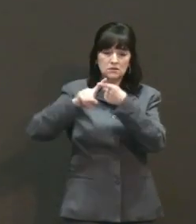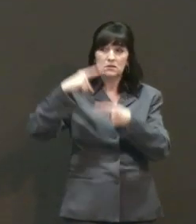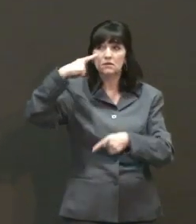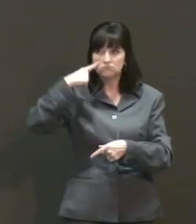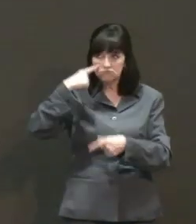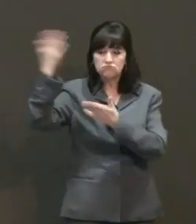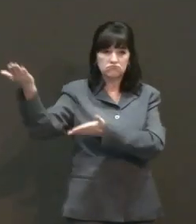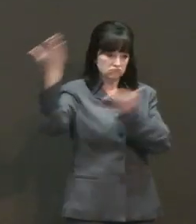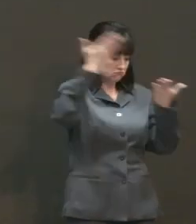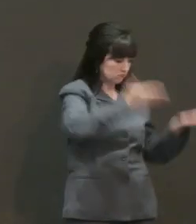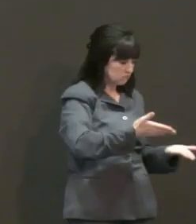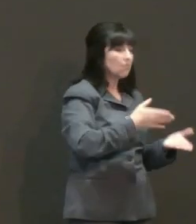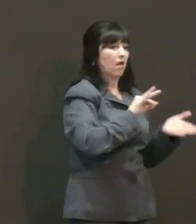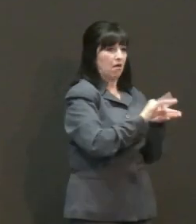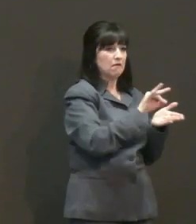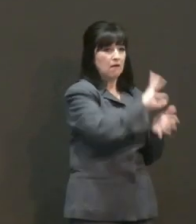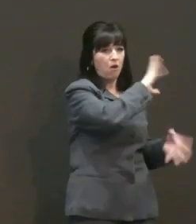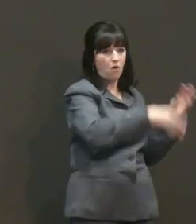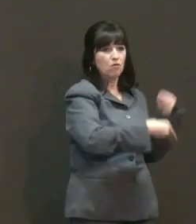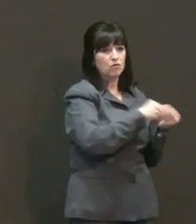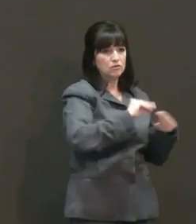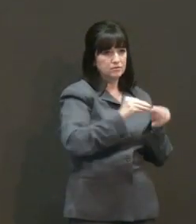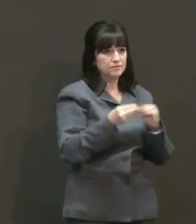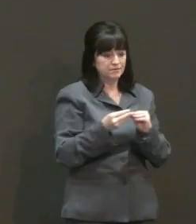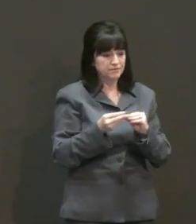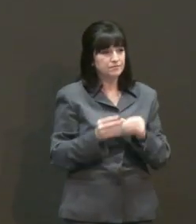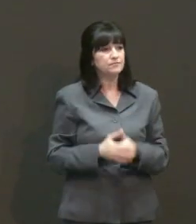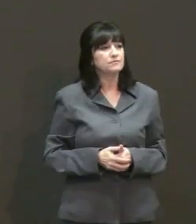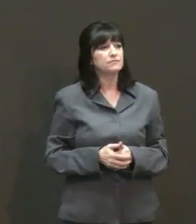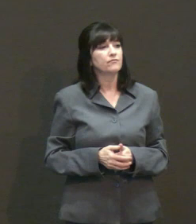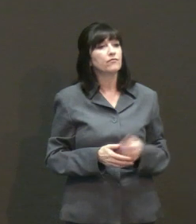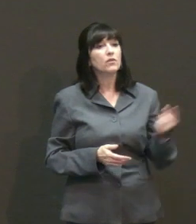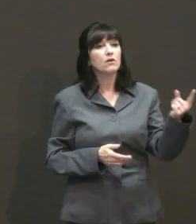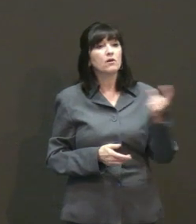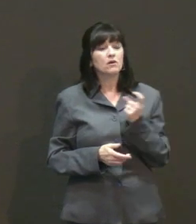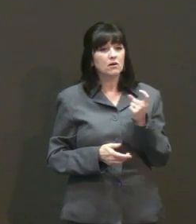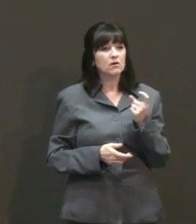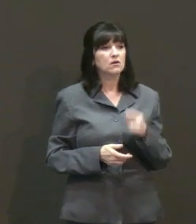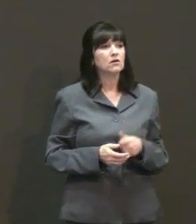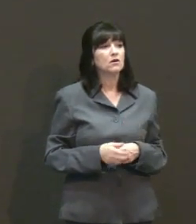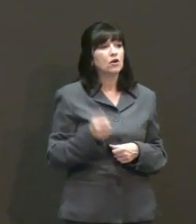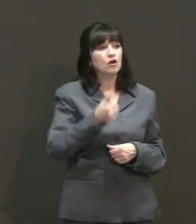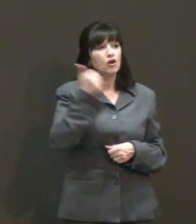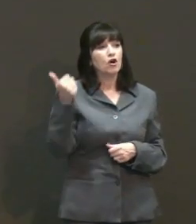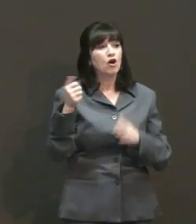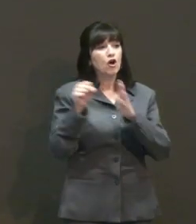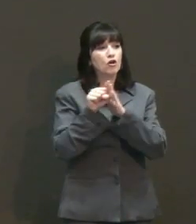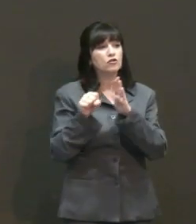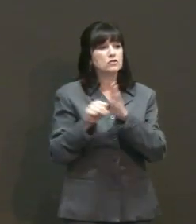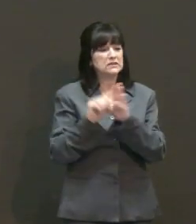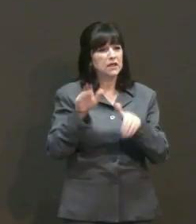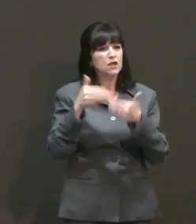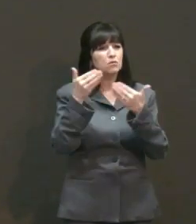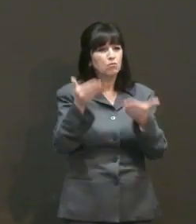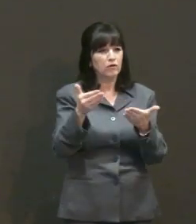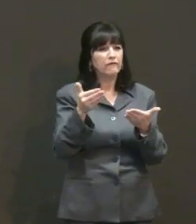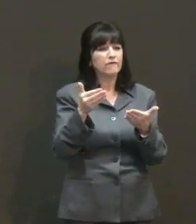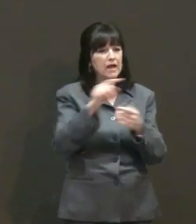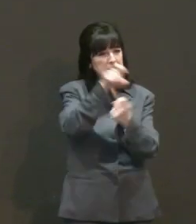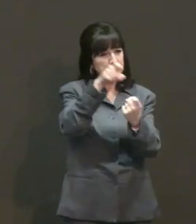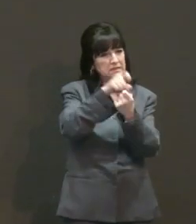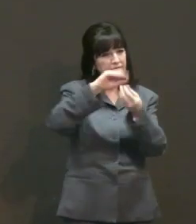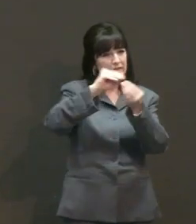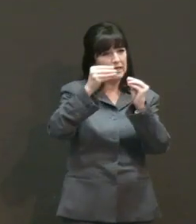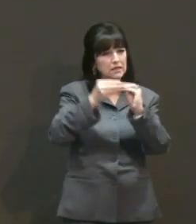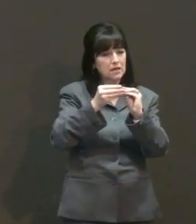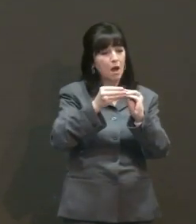Second question. We've seen other states and cities larger than Delaware provide a specific number of cases per zip code, in some